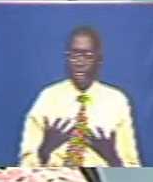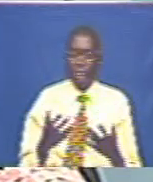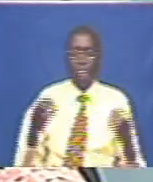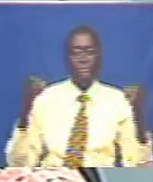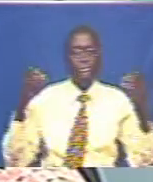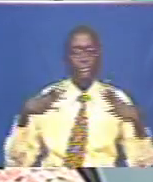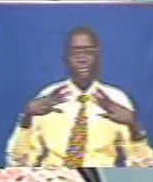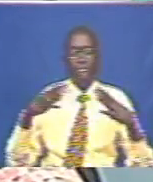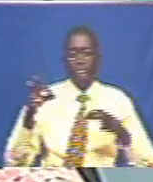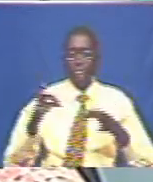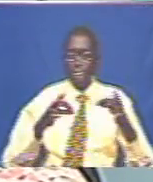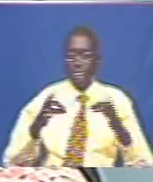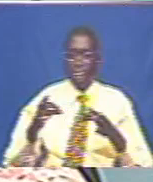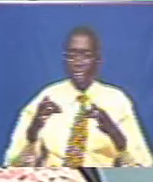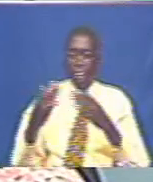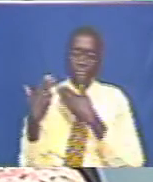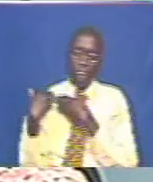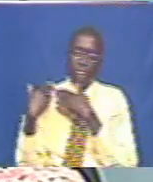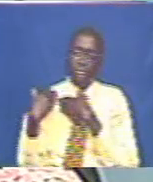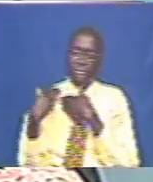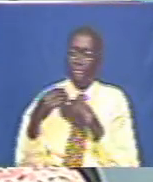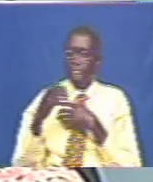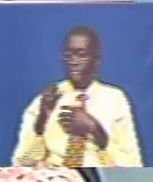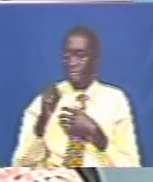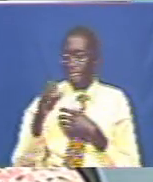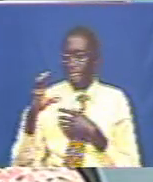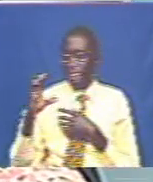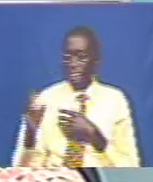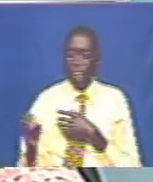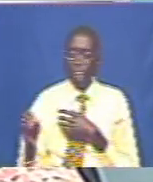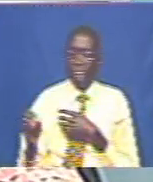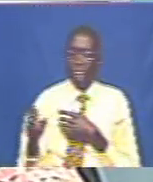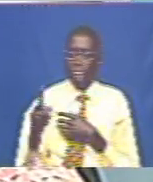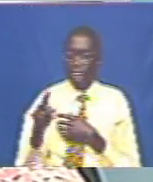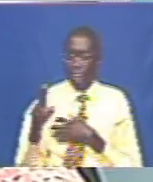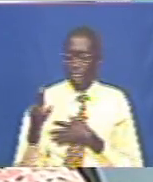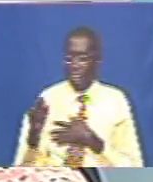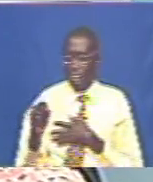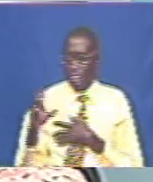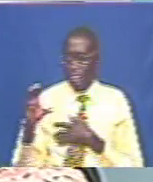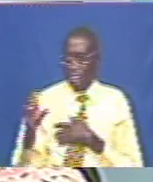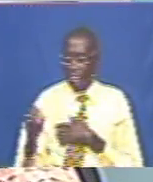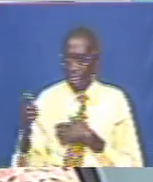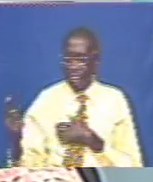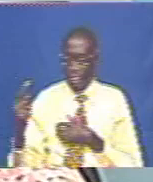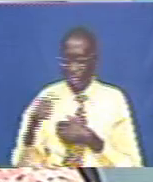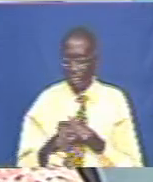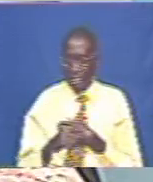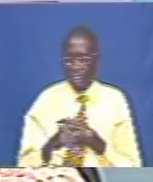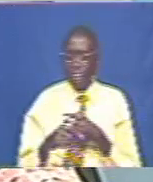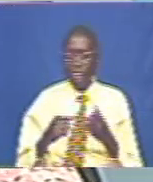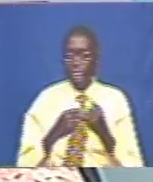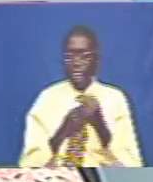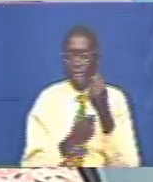that the lot of cooperatives or the circles, like now my KUSCCO, where KUSCCO is coming in, we are even